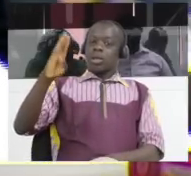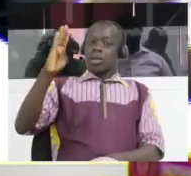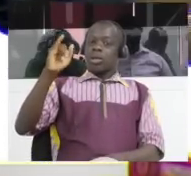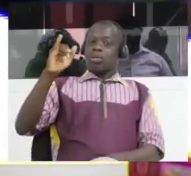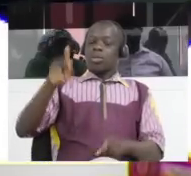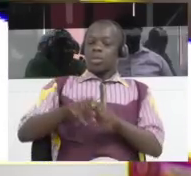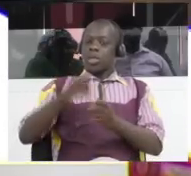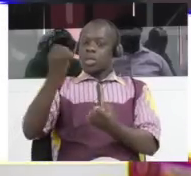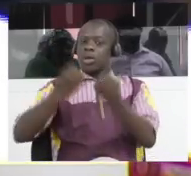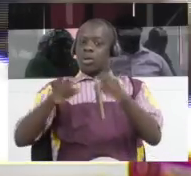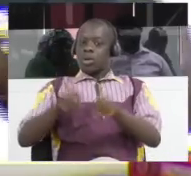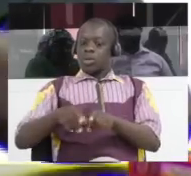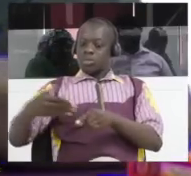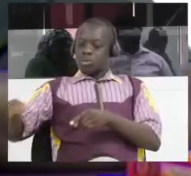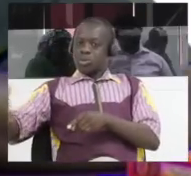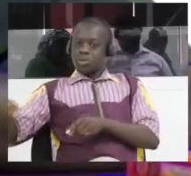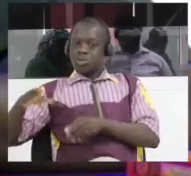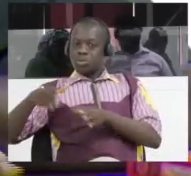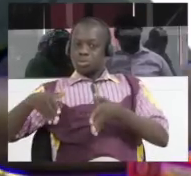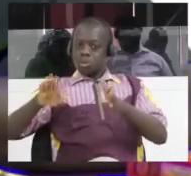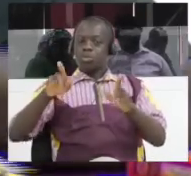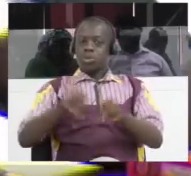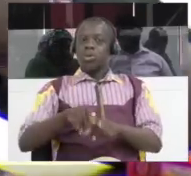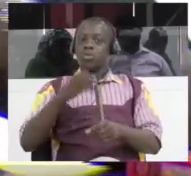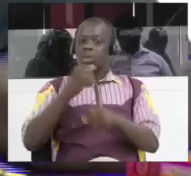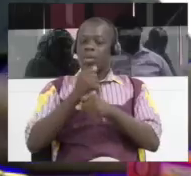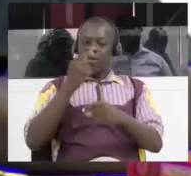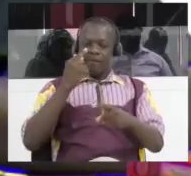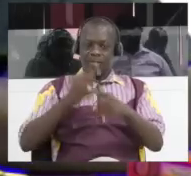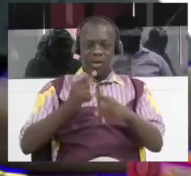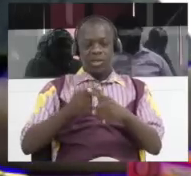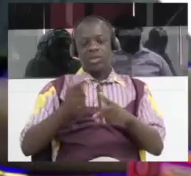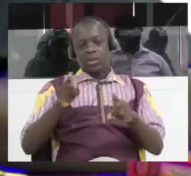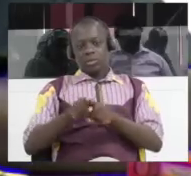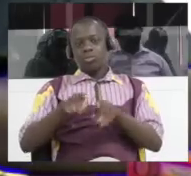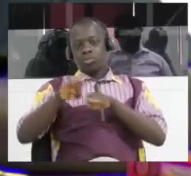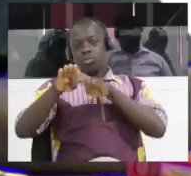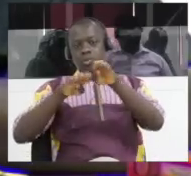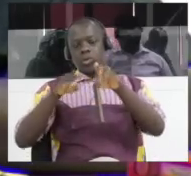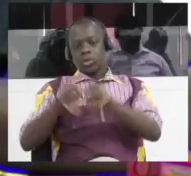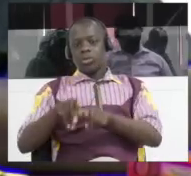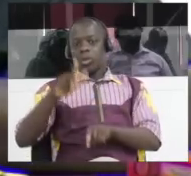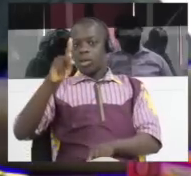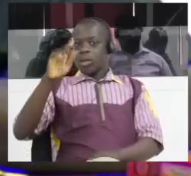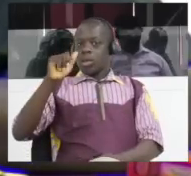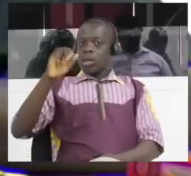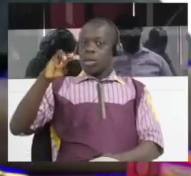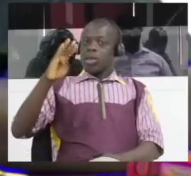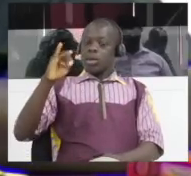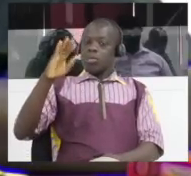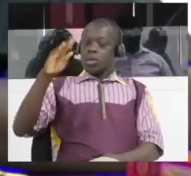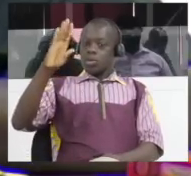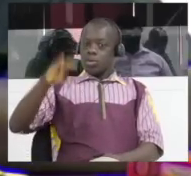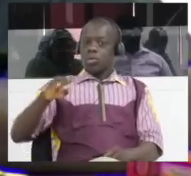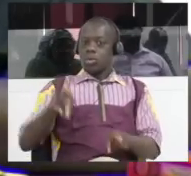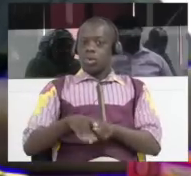drive on the edges of the road so that we can fast track our movement. So he did, and